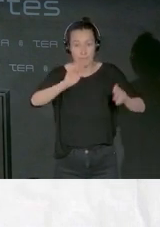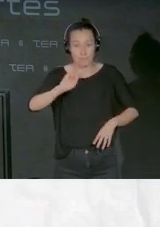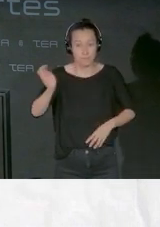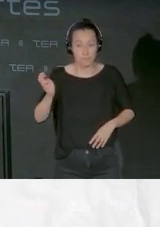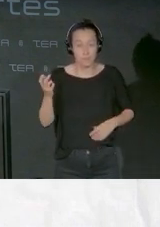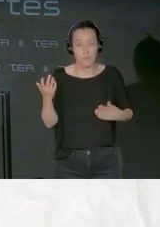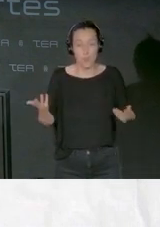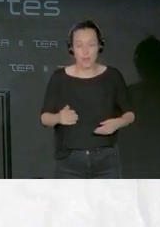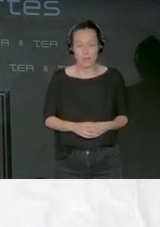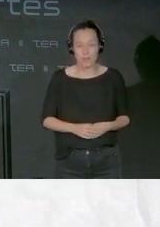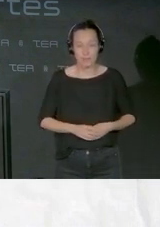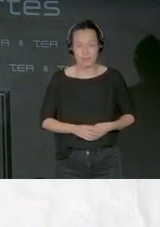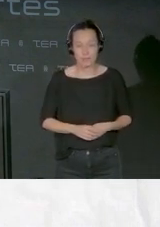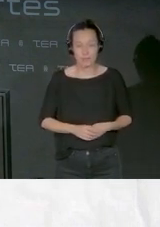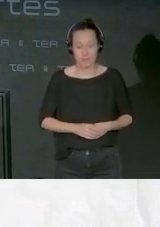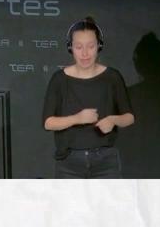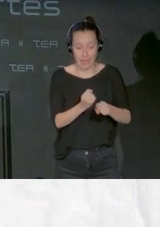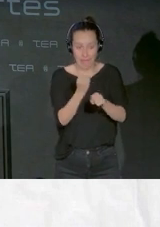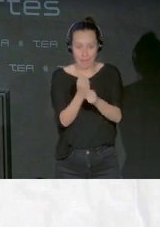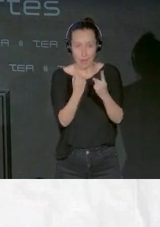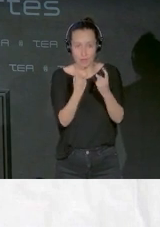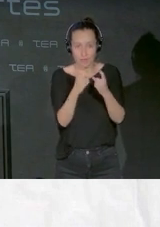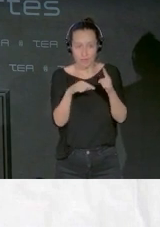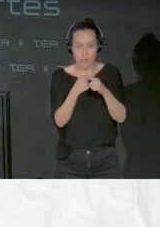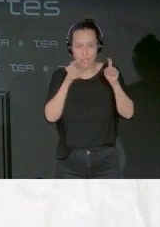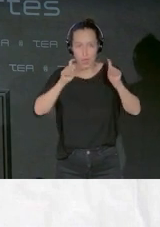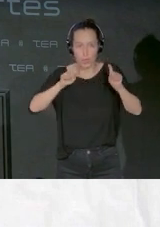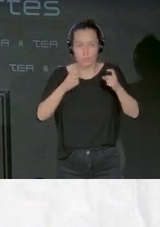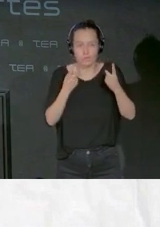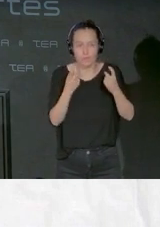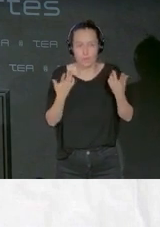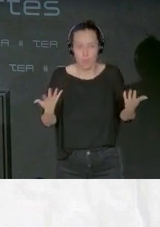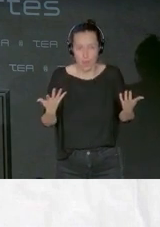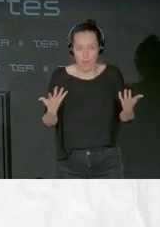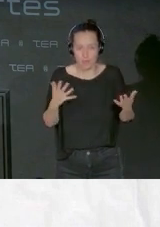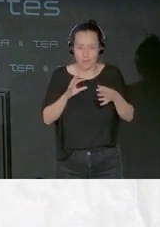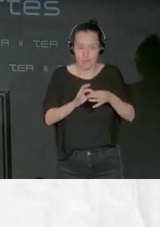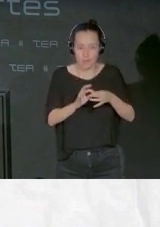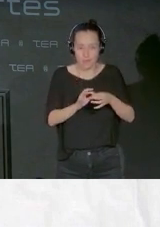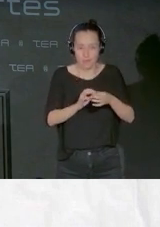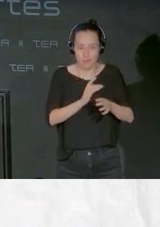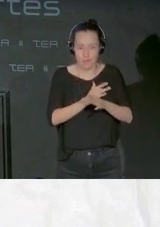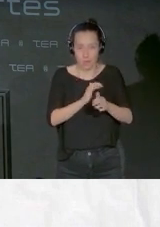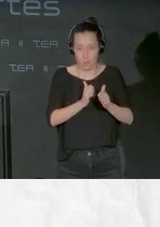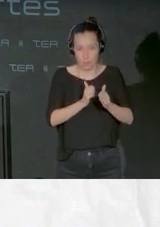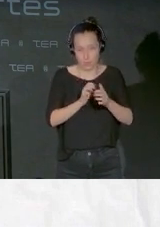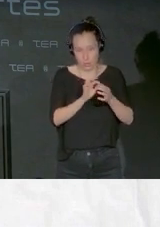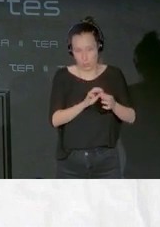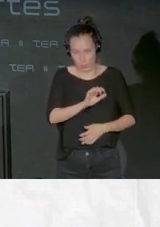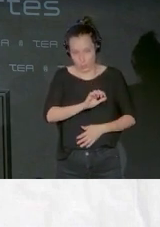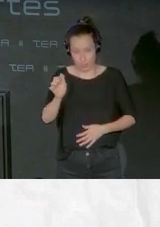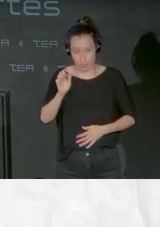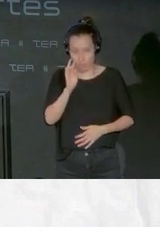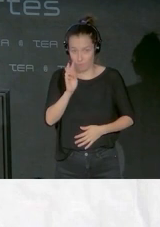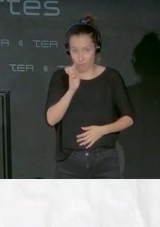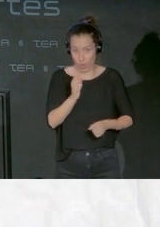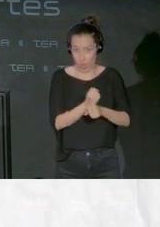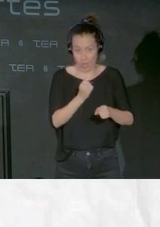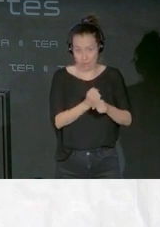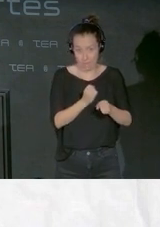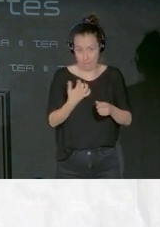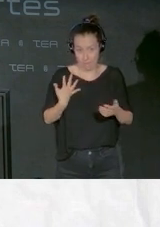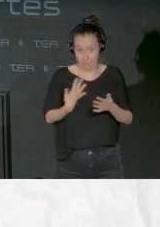the video game sector in the EU. As we've heard, employment levels are predicted to increase, so about 12%.